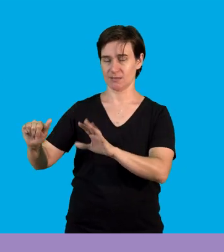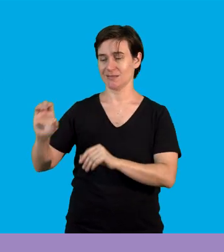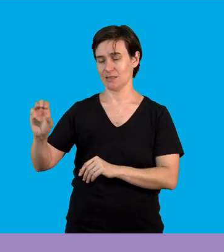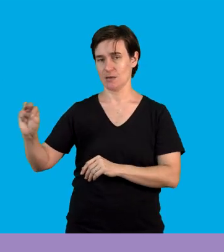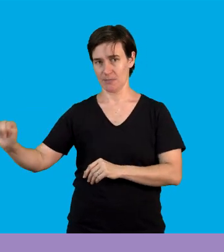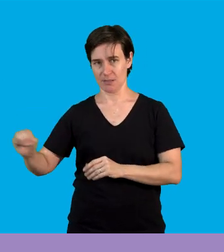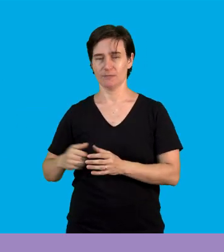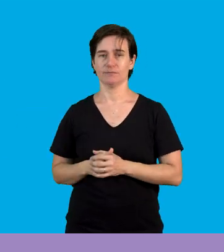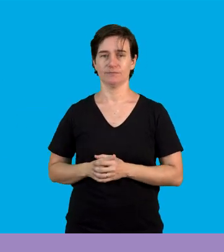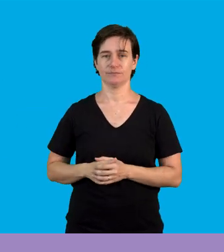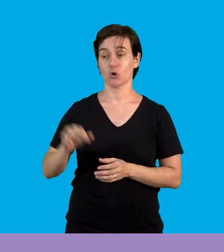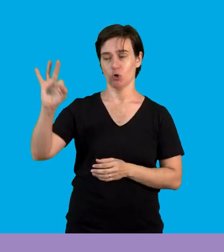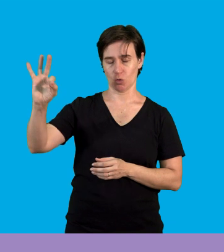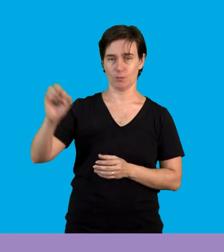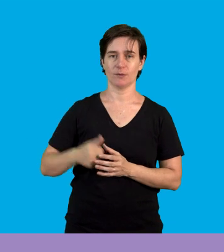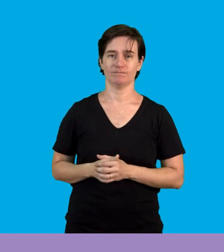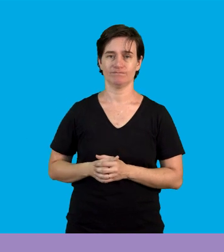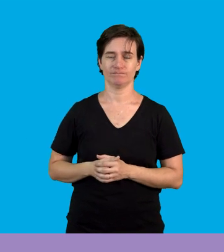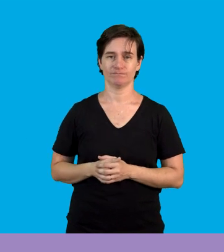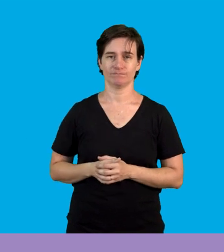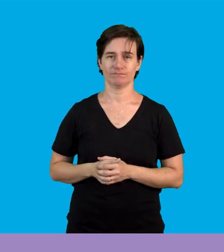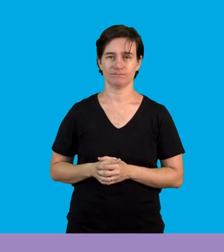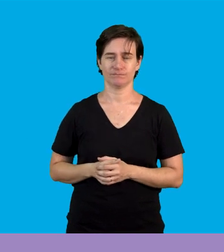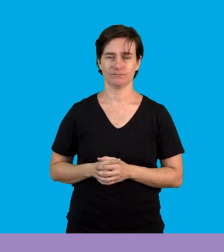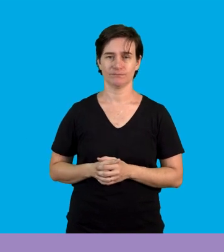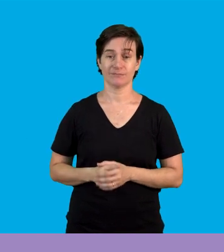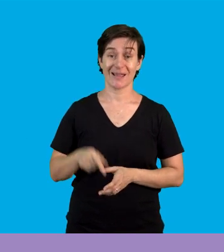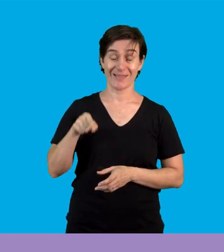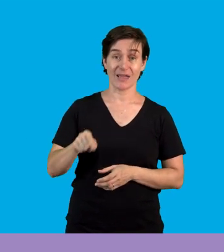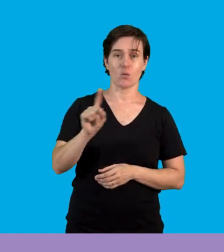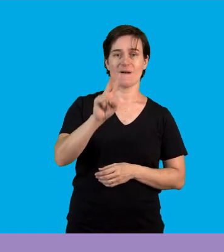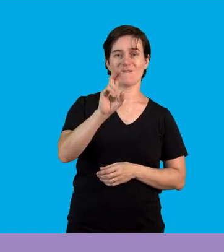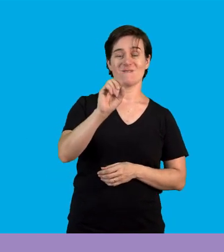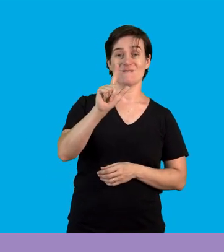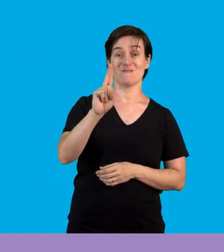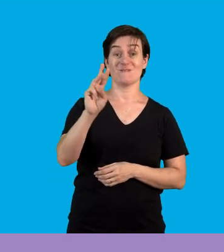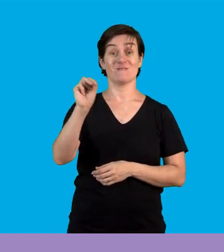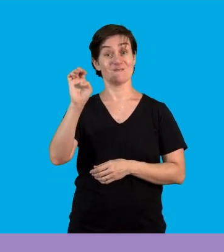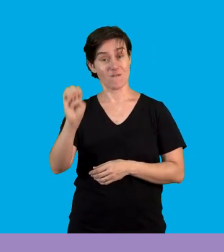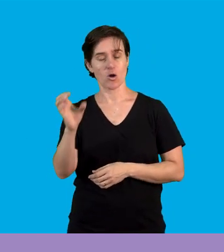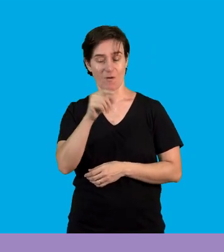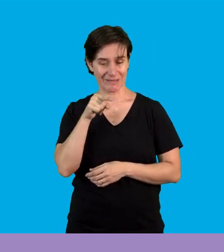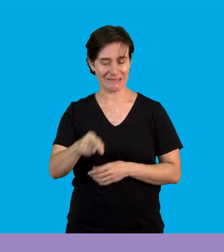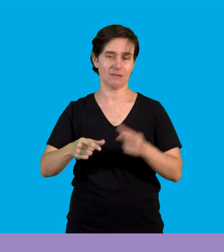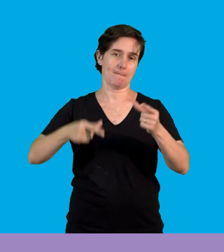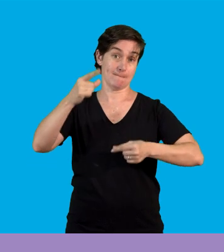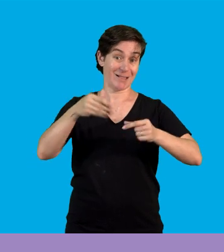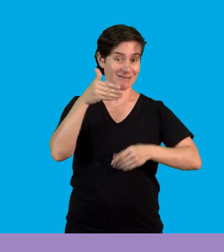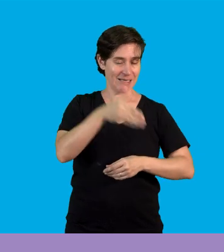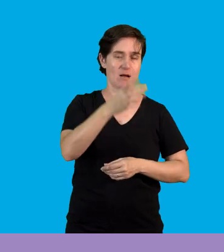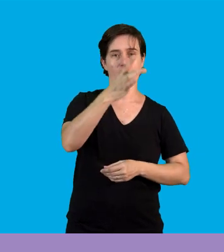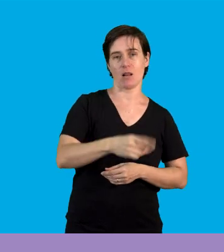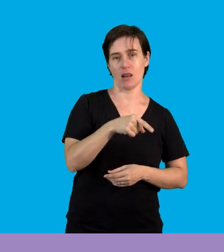282,6 centimeters cubed, and that would be the volume of the milk that